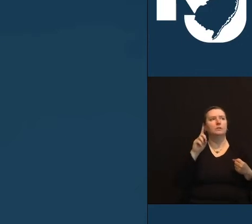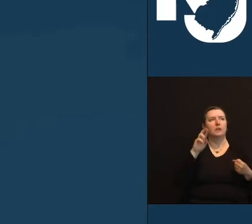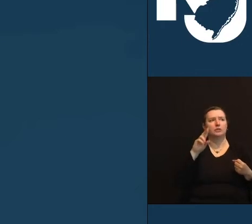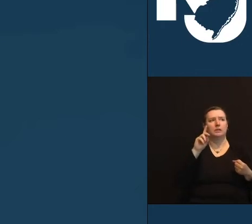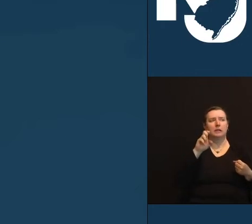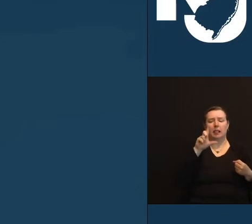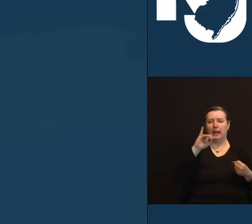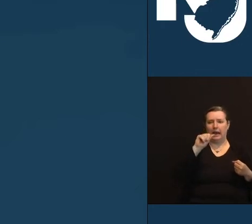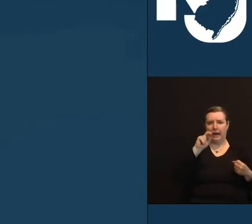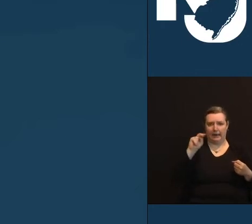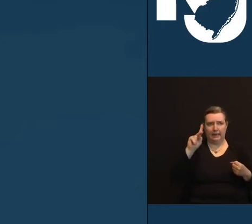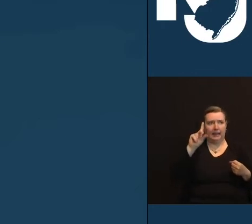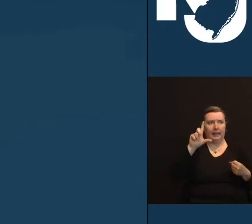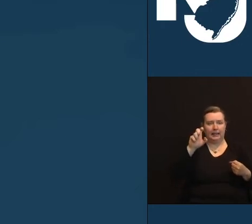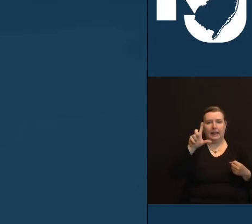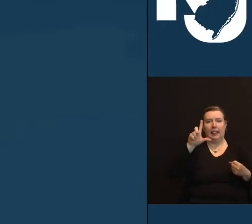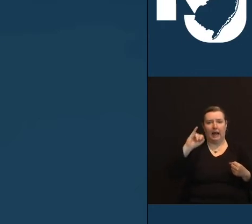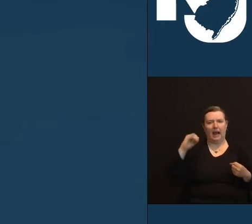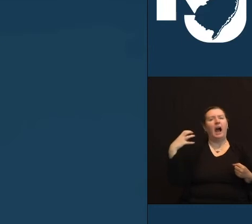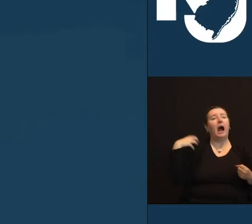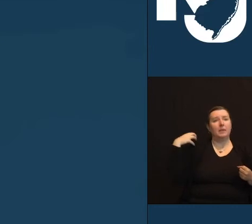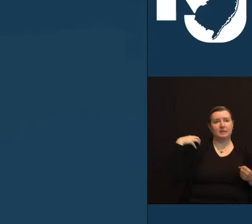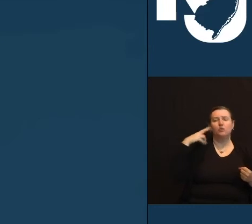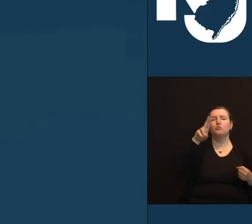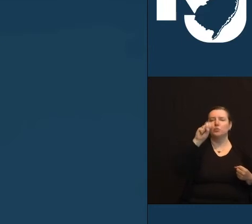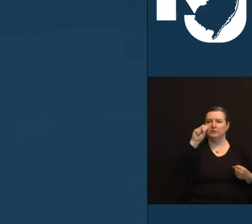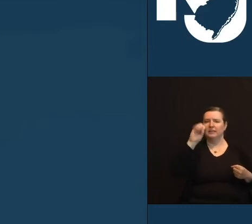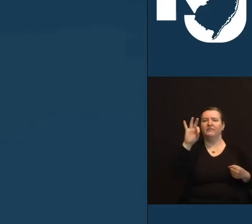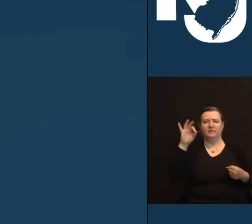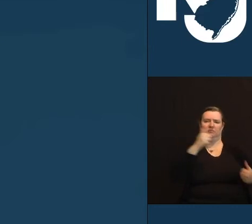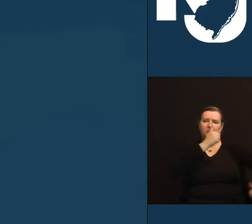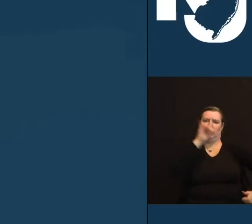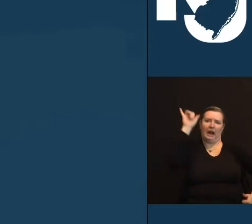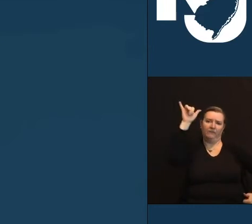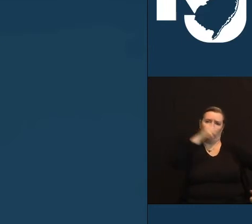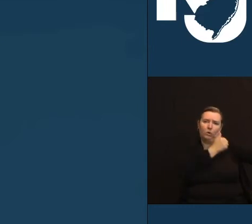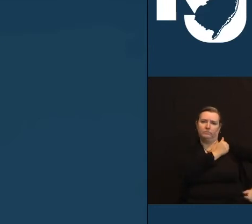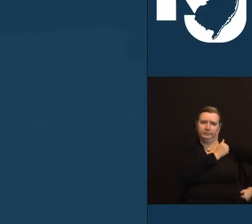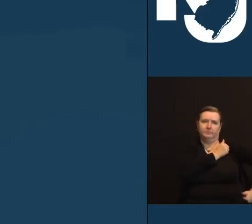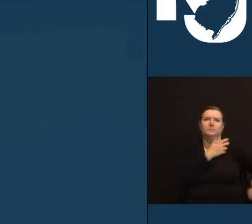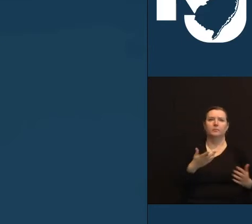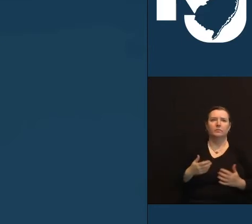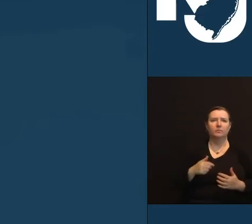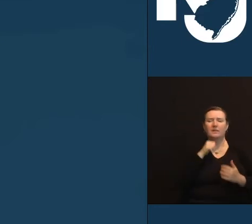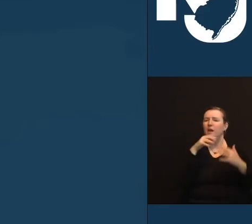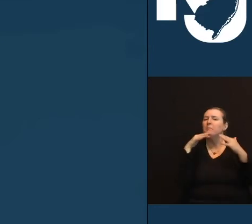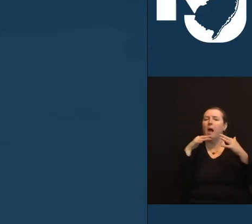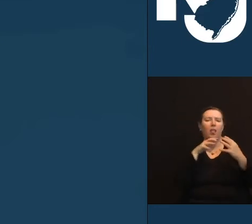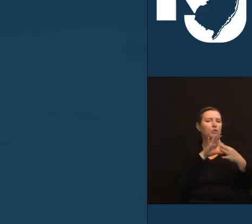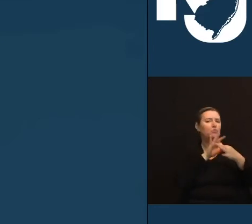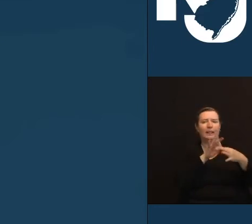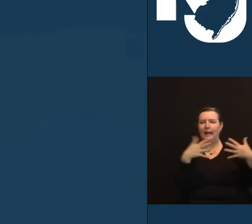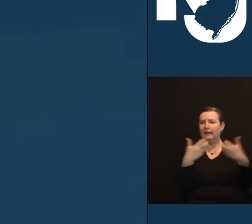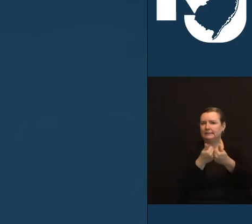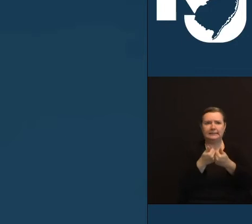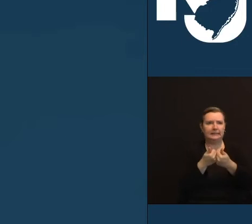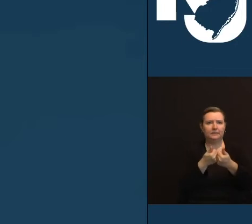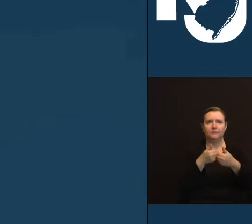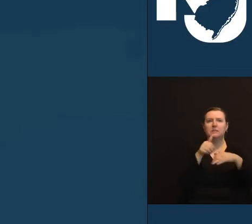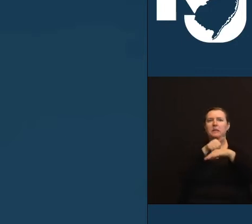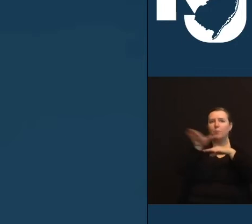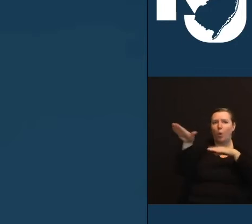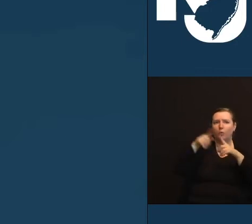Force. Captain Laley died last Friday following a non-combat related accident while on deployment at